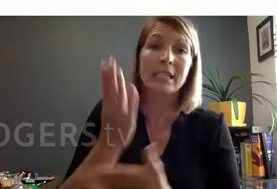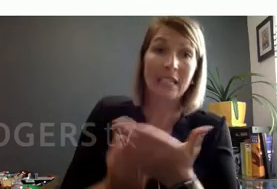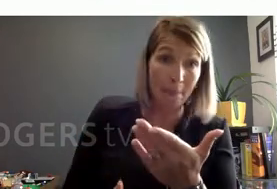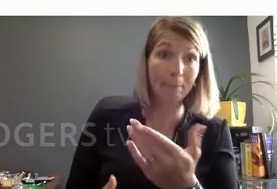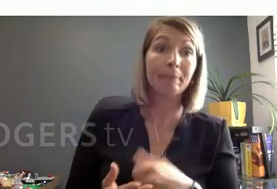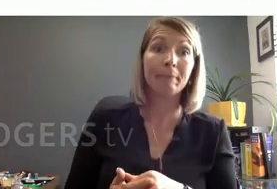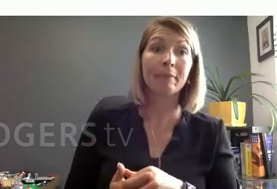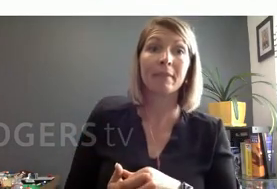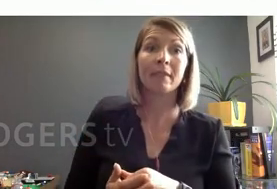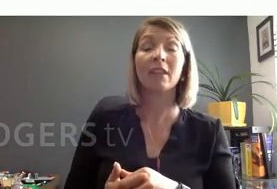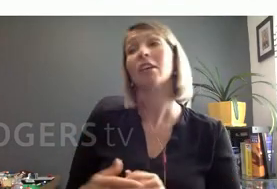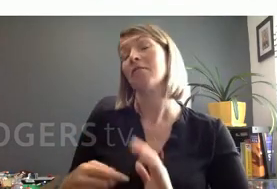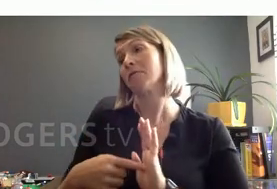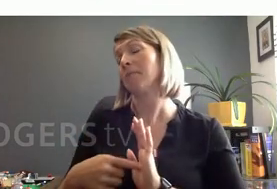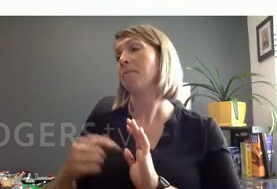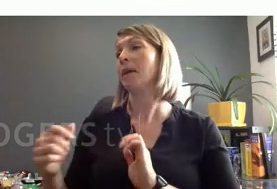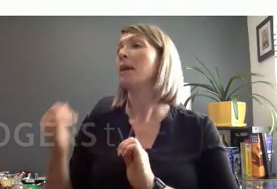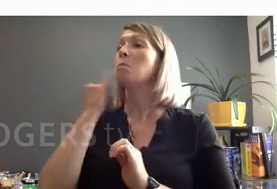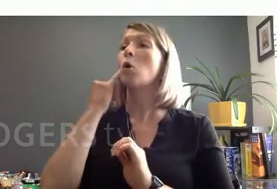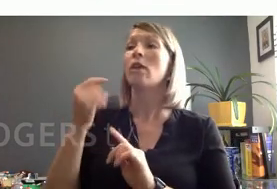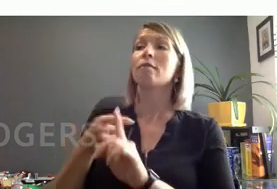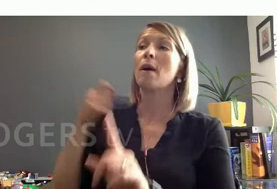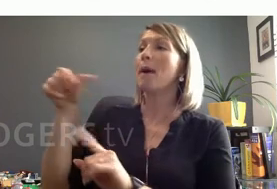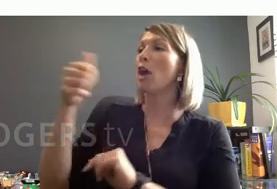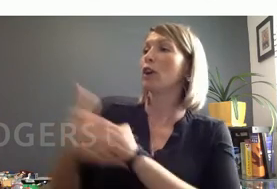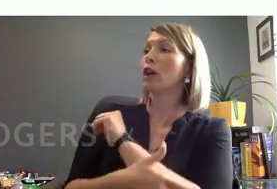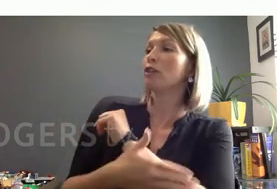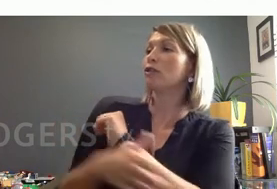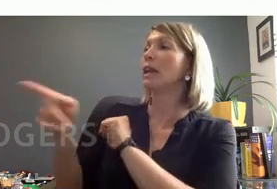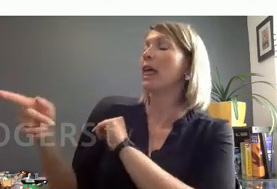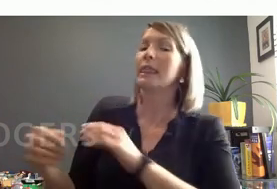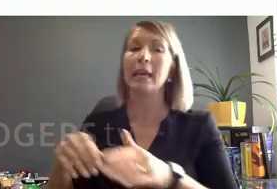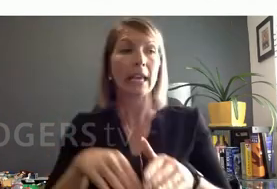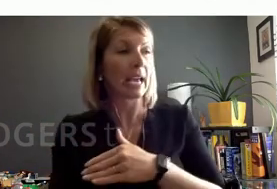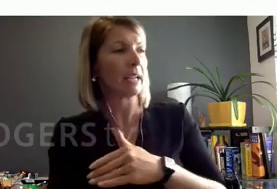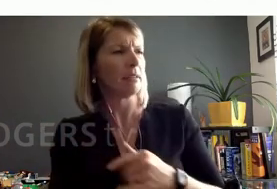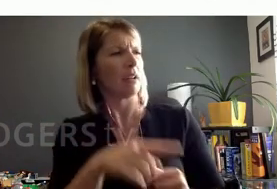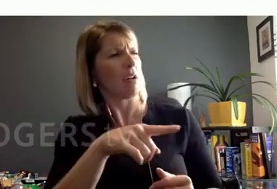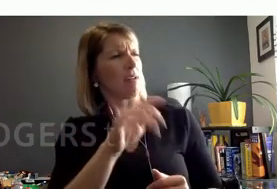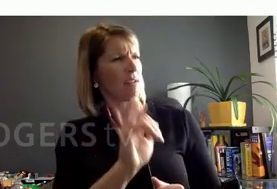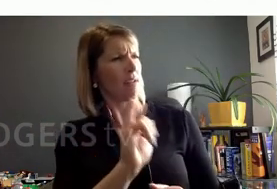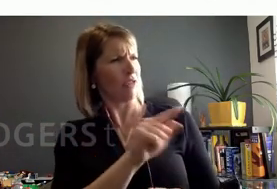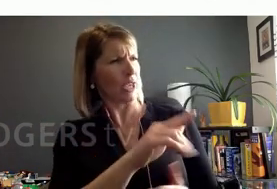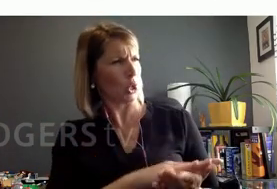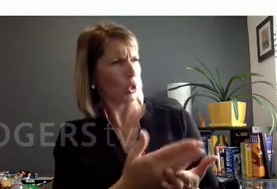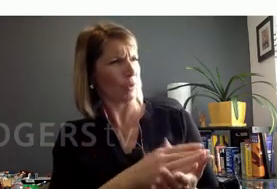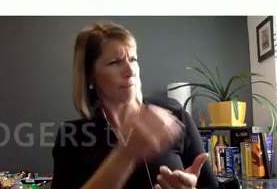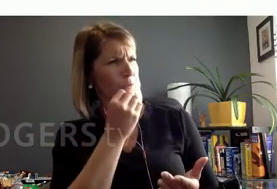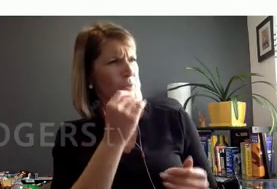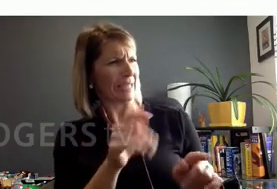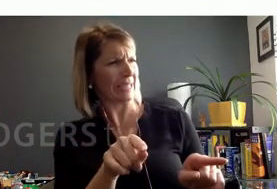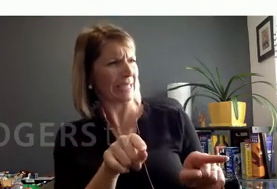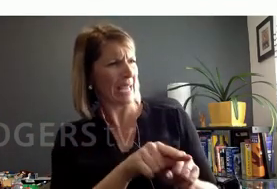world, and they come to the market and they find someone cooking food from their home and the smells